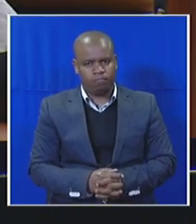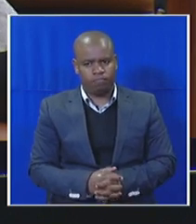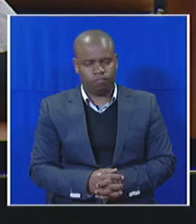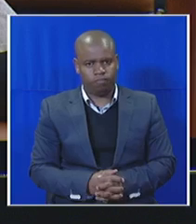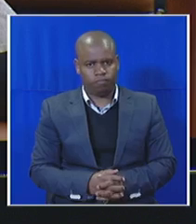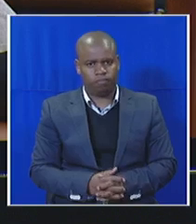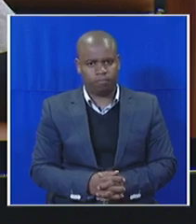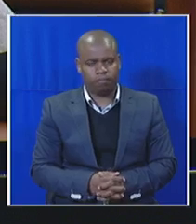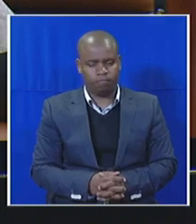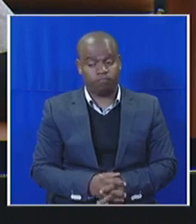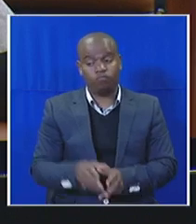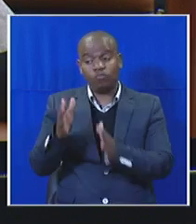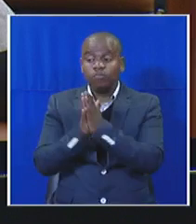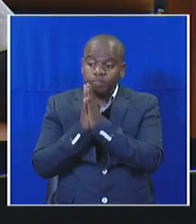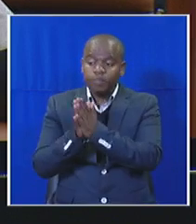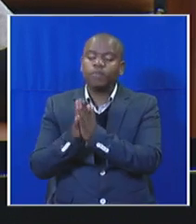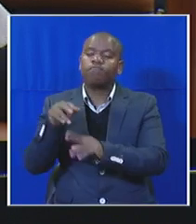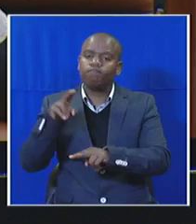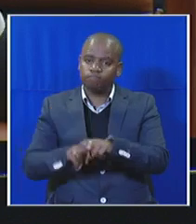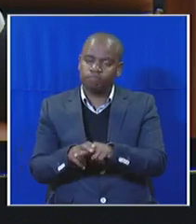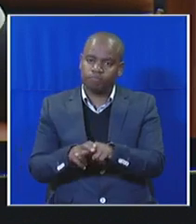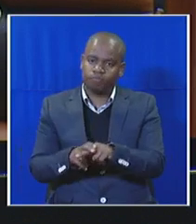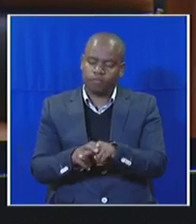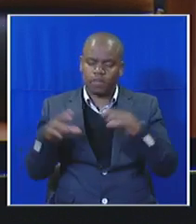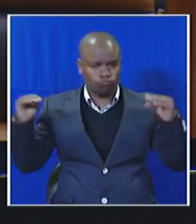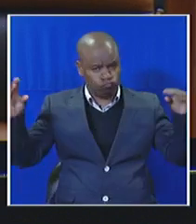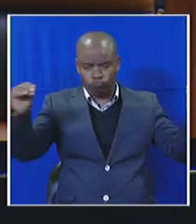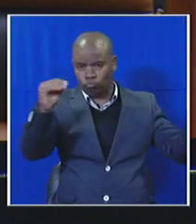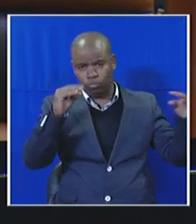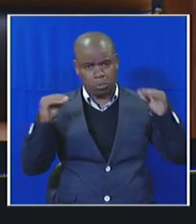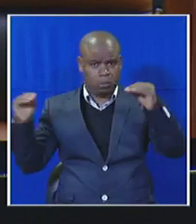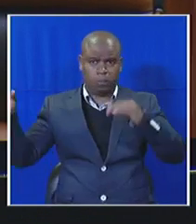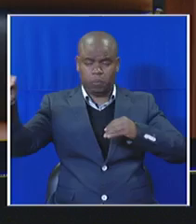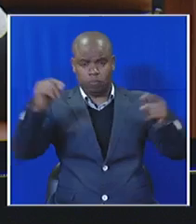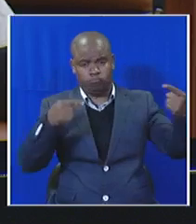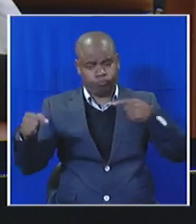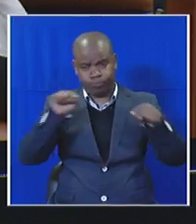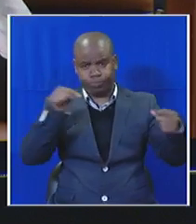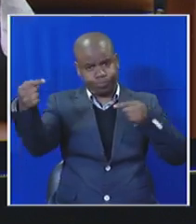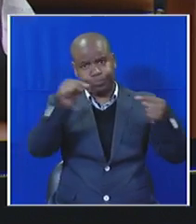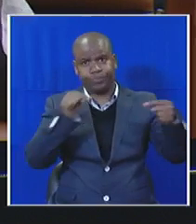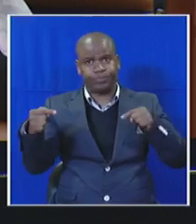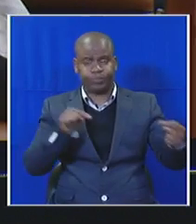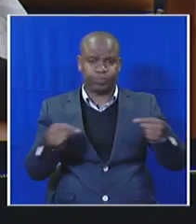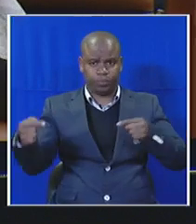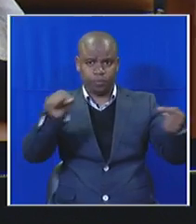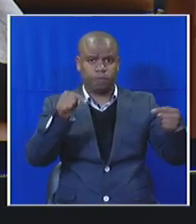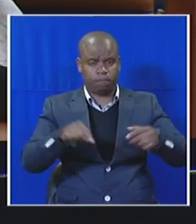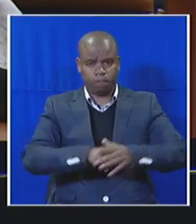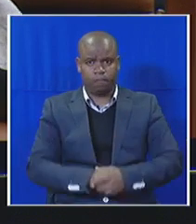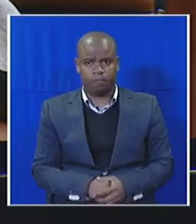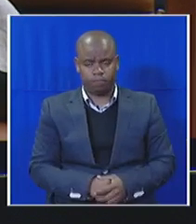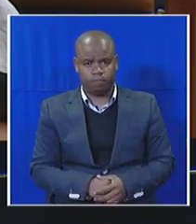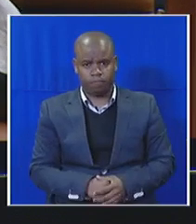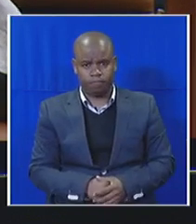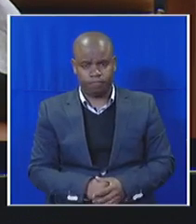President? You must take your South seat. Africa. He's not answering the question. Honorable Maimane.